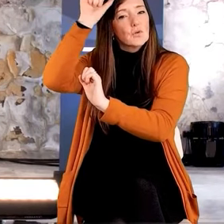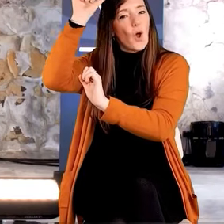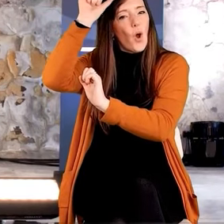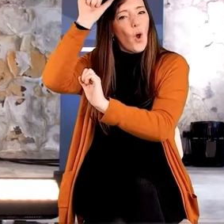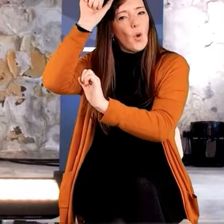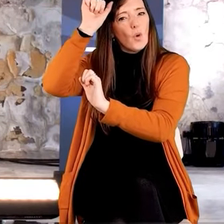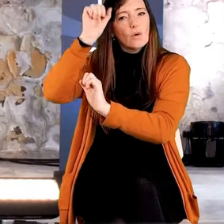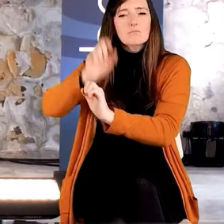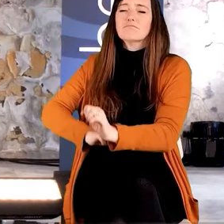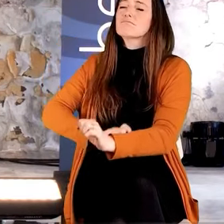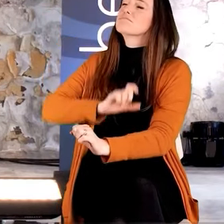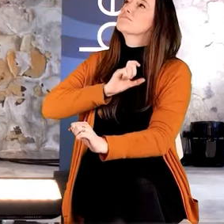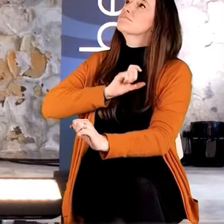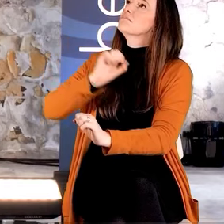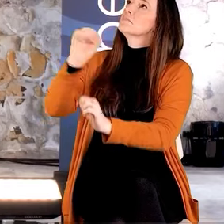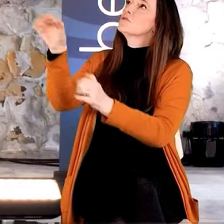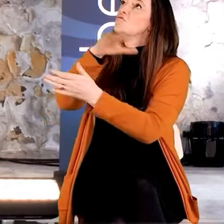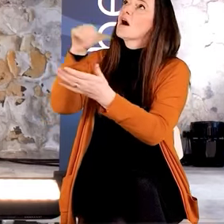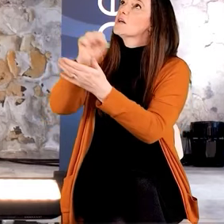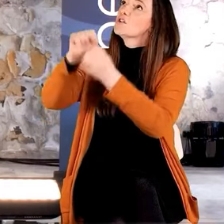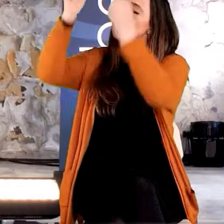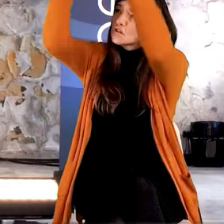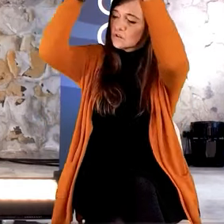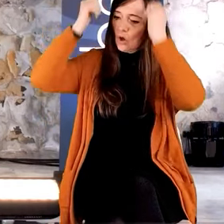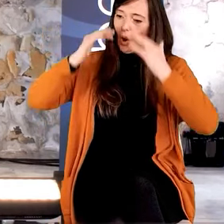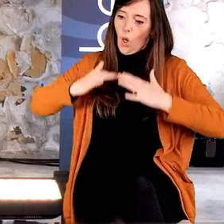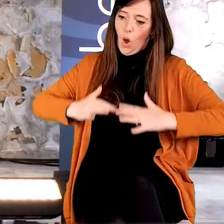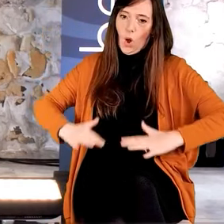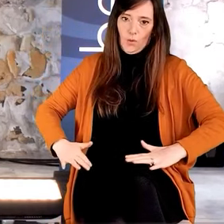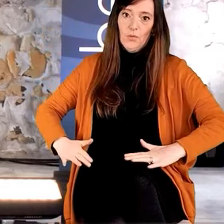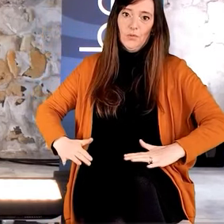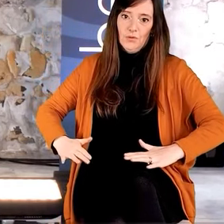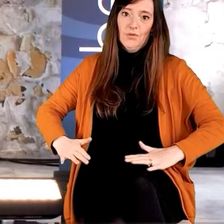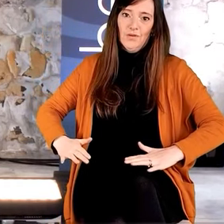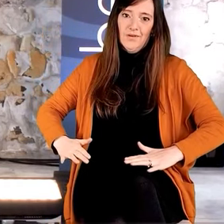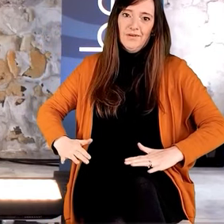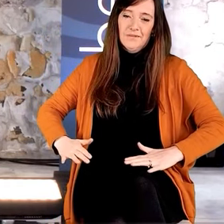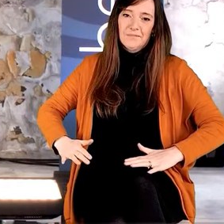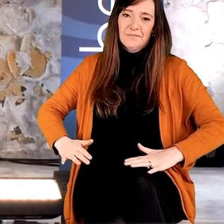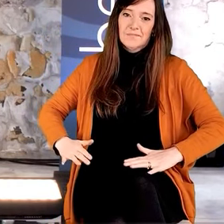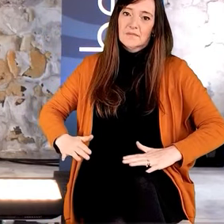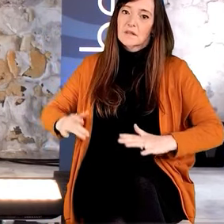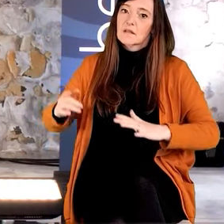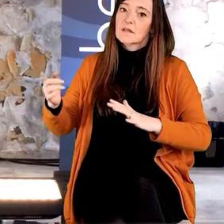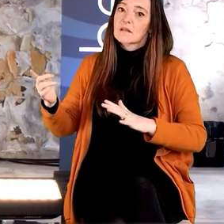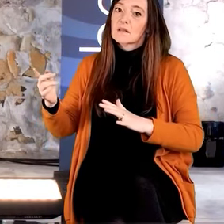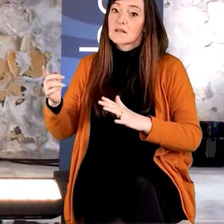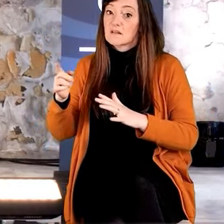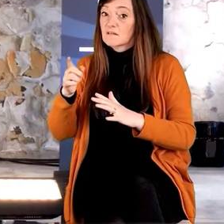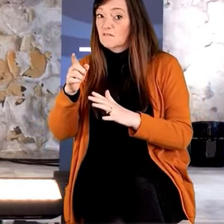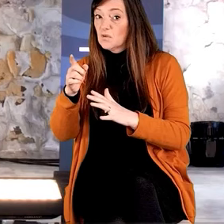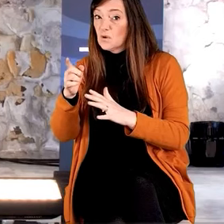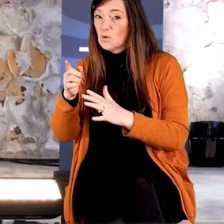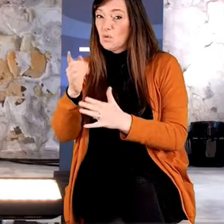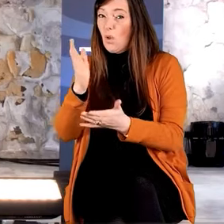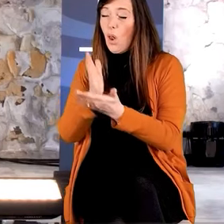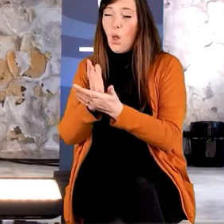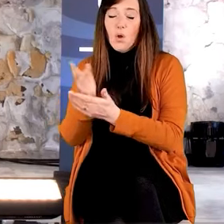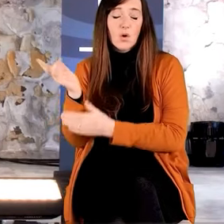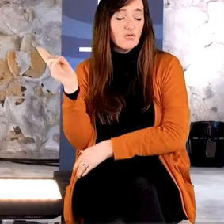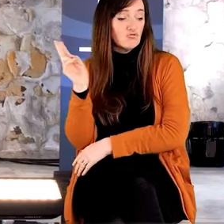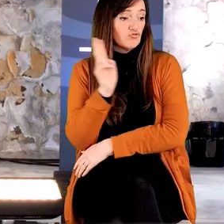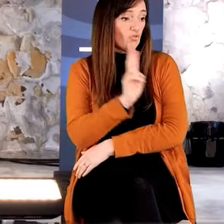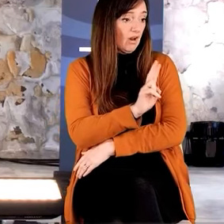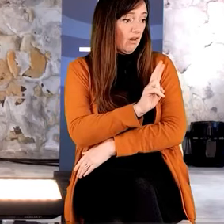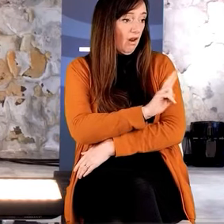the righteousness of Christ. It's a glad psalm as you look realistically at the deceit